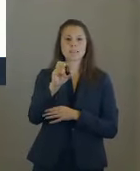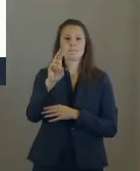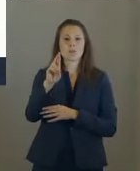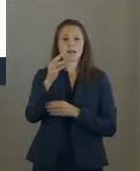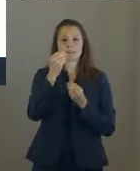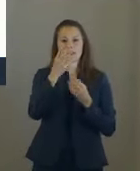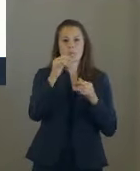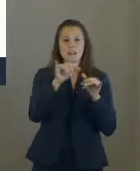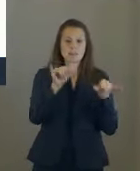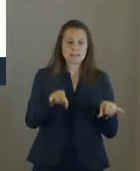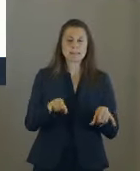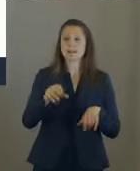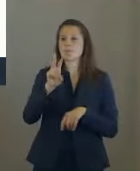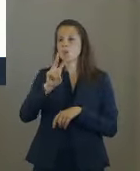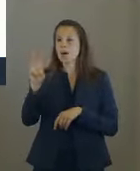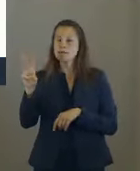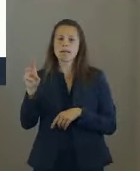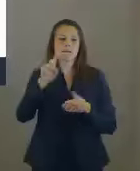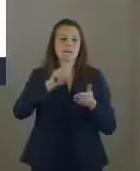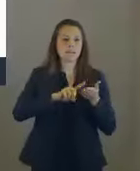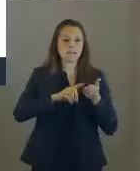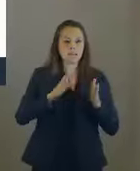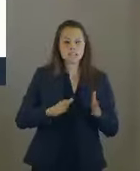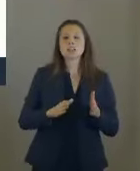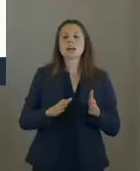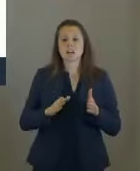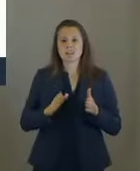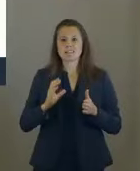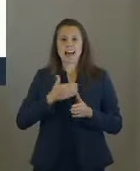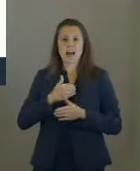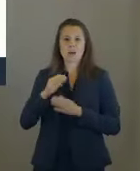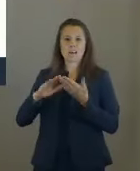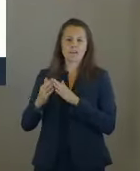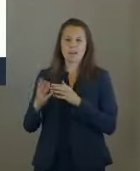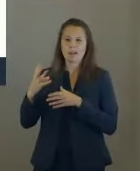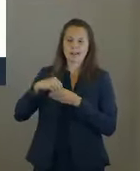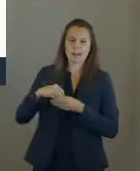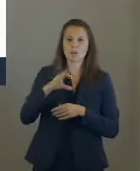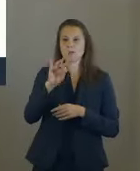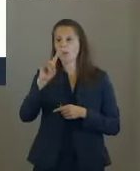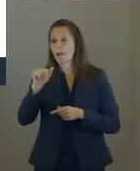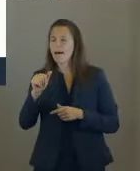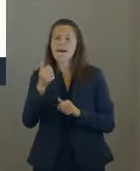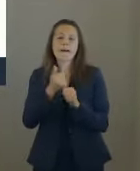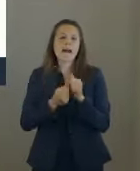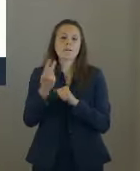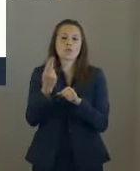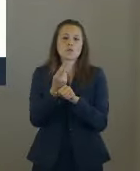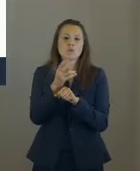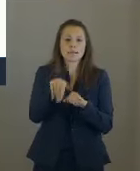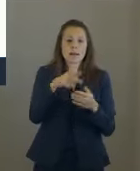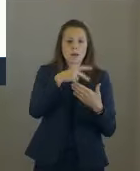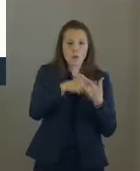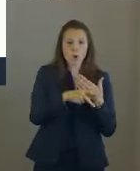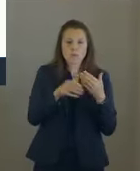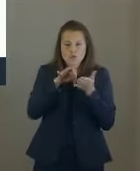It's a web-based platform that investigators, our Community Engagement Division, our FOIA division, everyone uses in order to track all